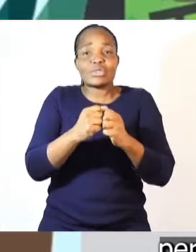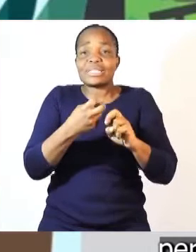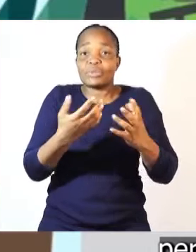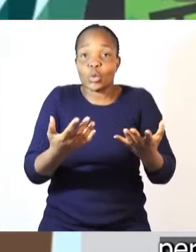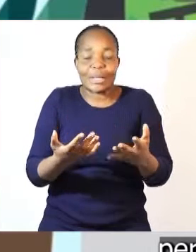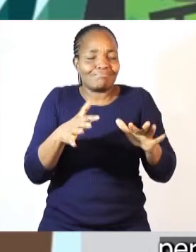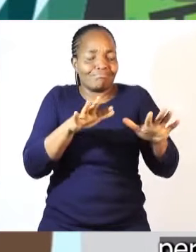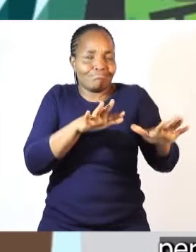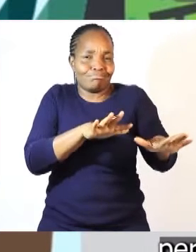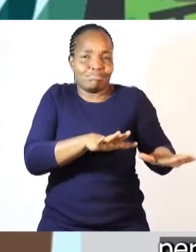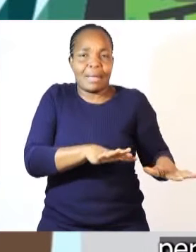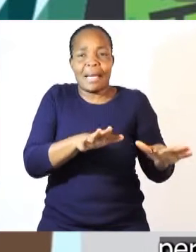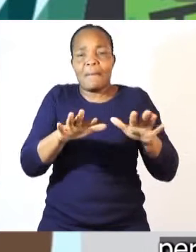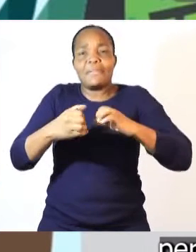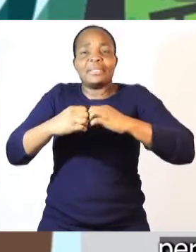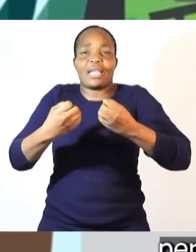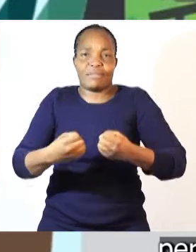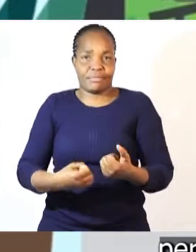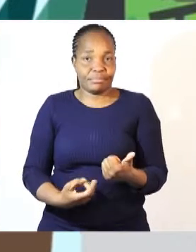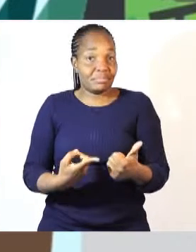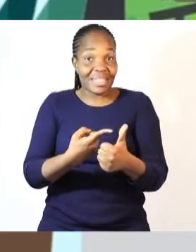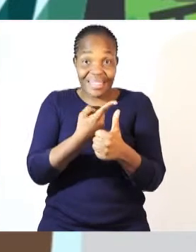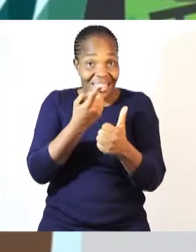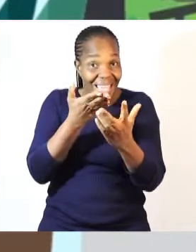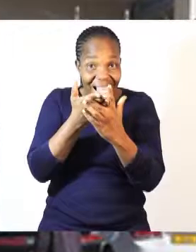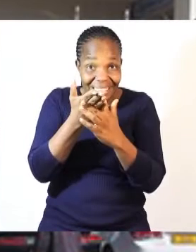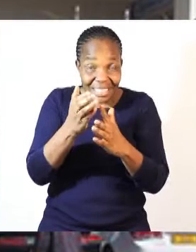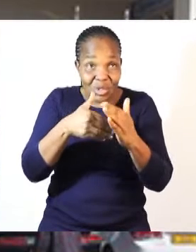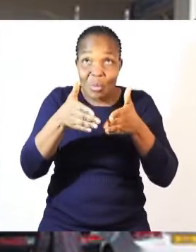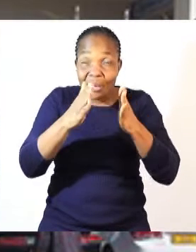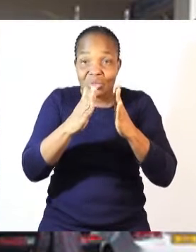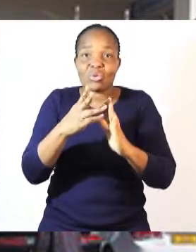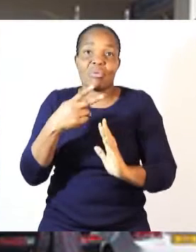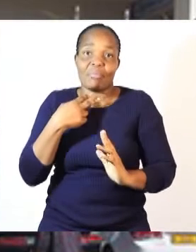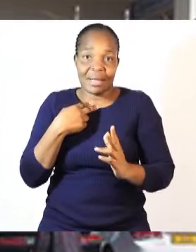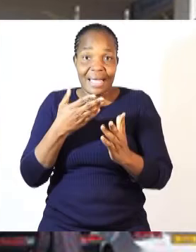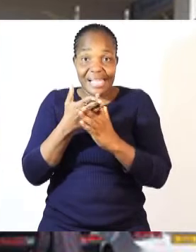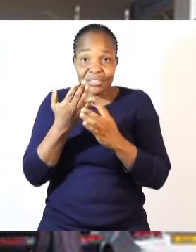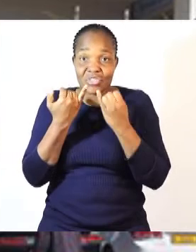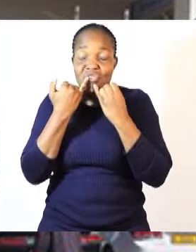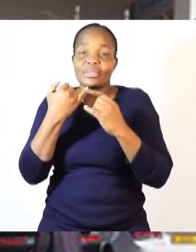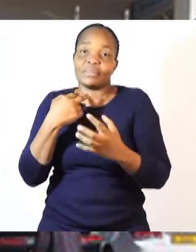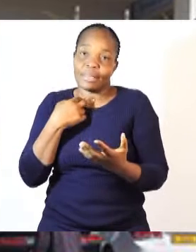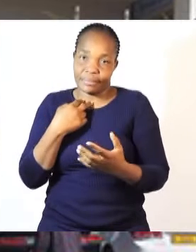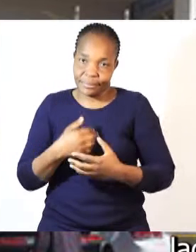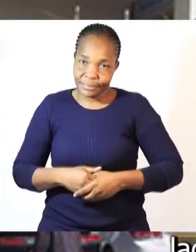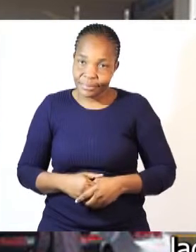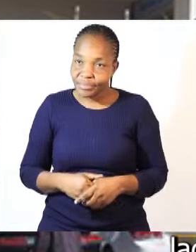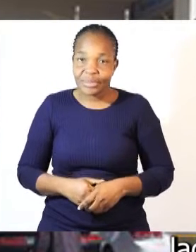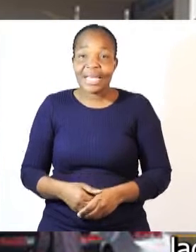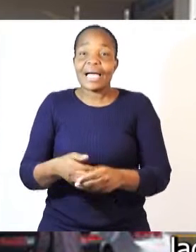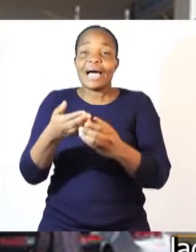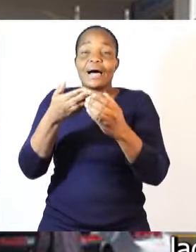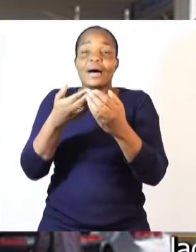faced with numerous challenges, such as lack of accessibility to buildings and information or infrastructure, lack